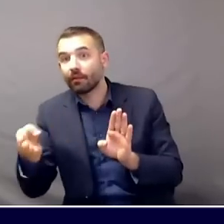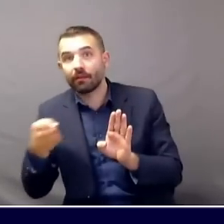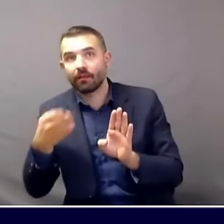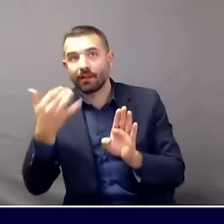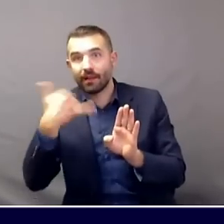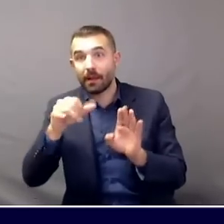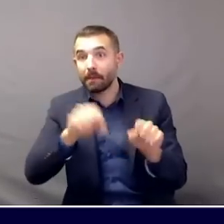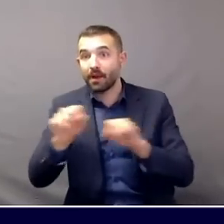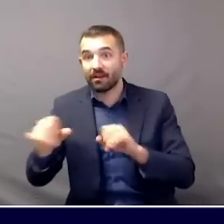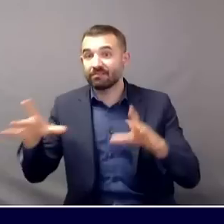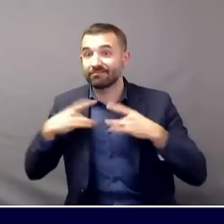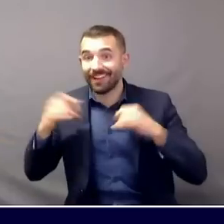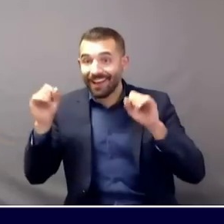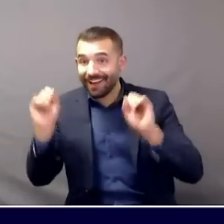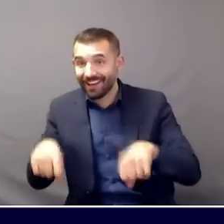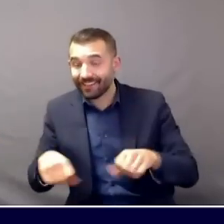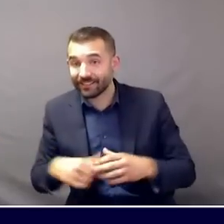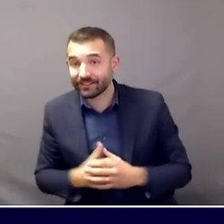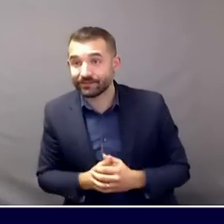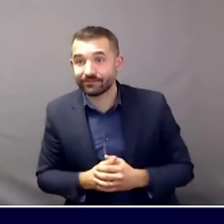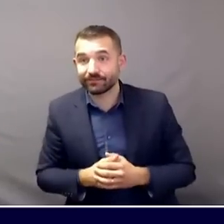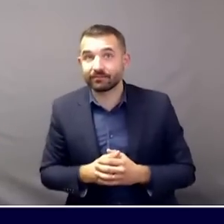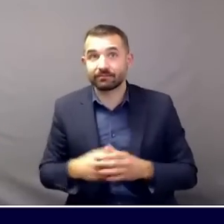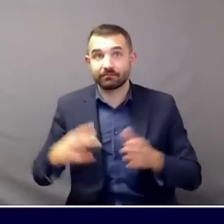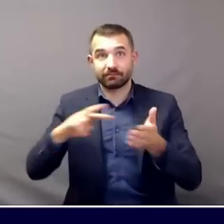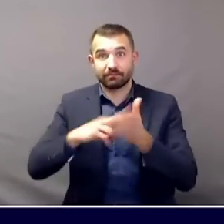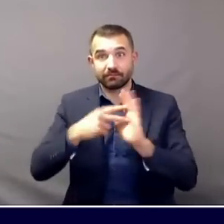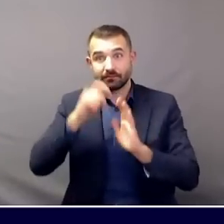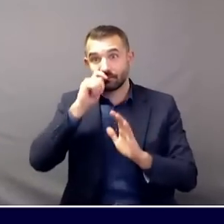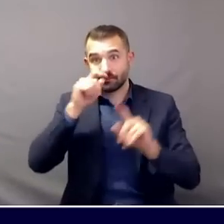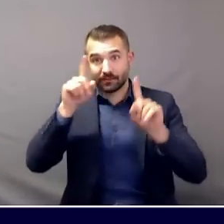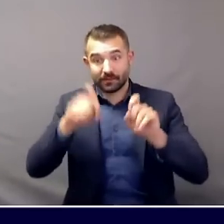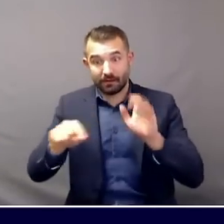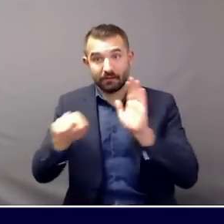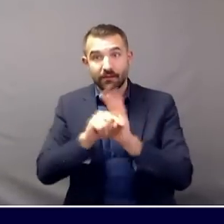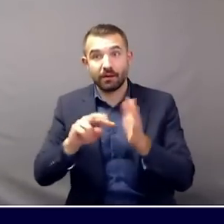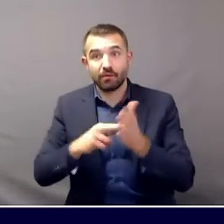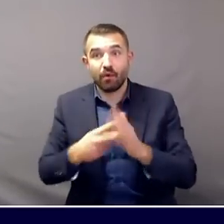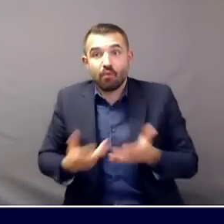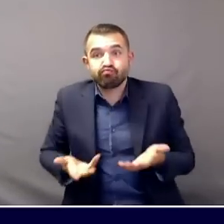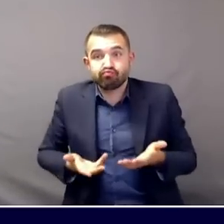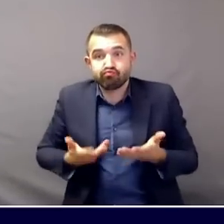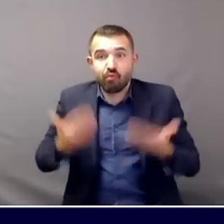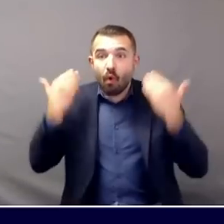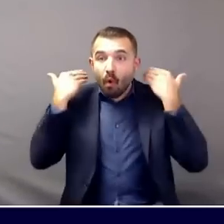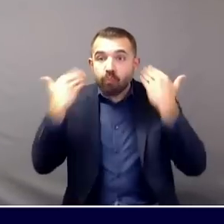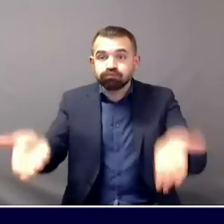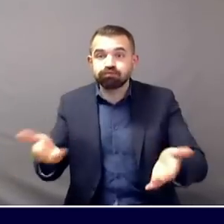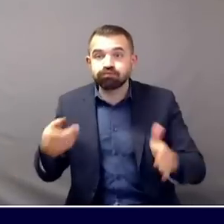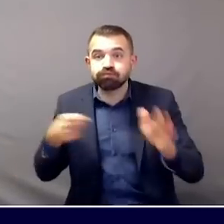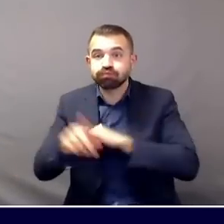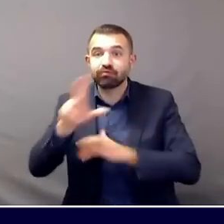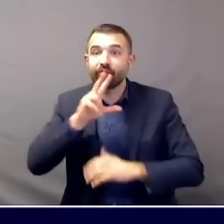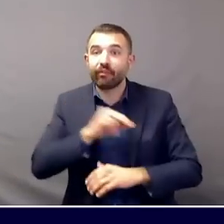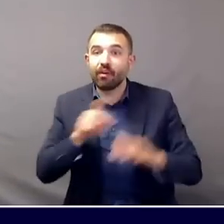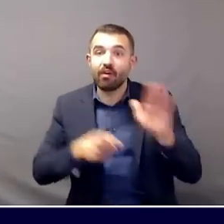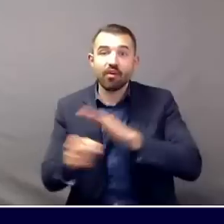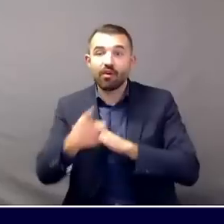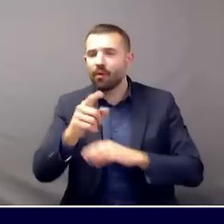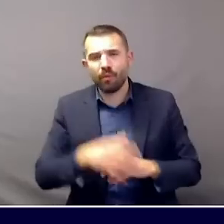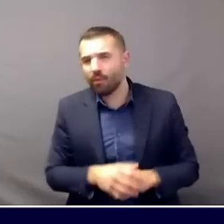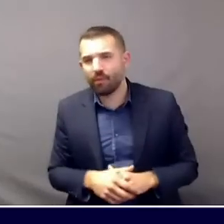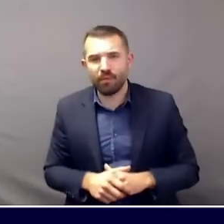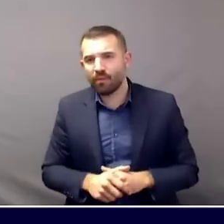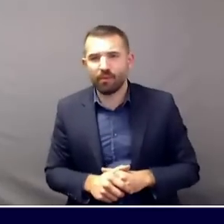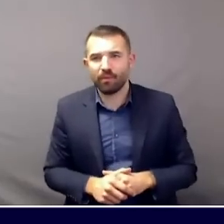just a snapshot. A negative test could be negative one day, but because of this virus, you could be exposed or you could